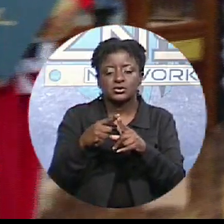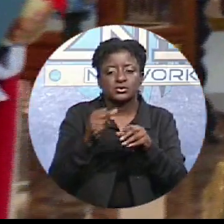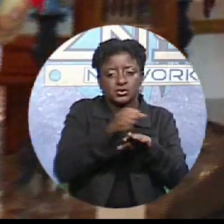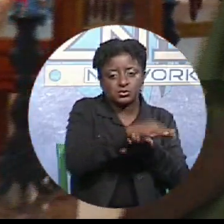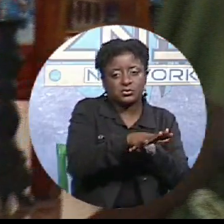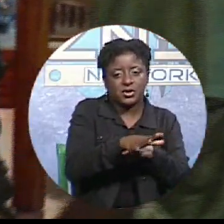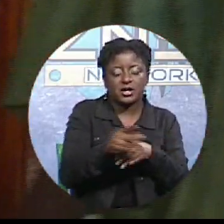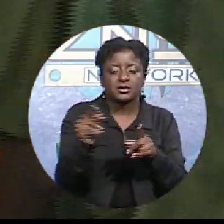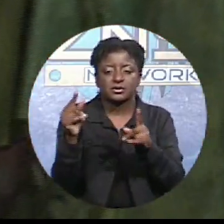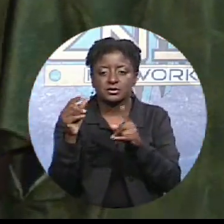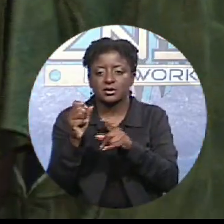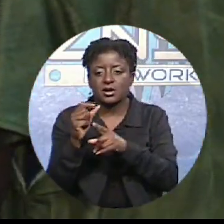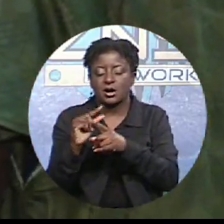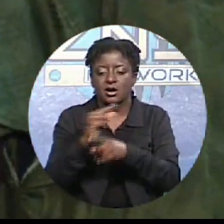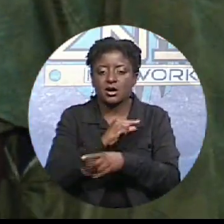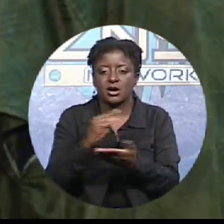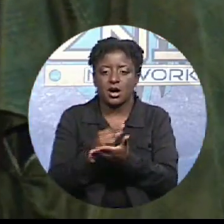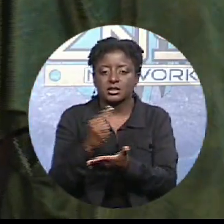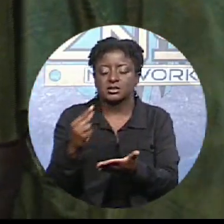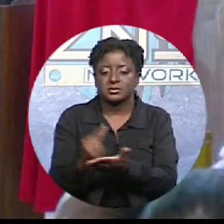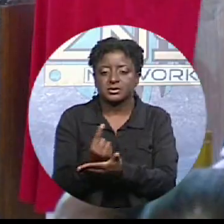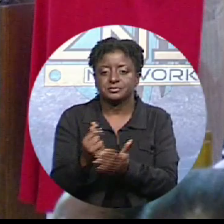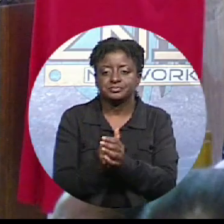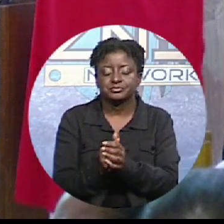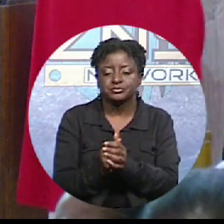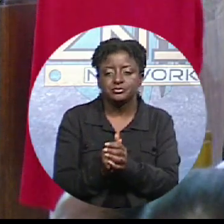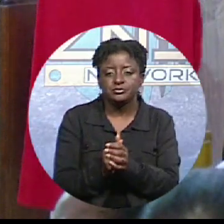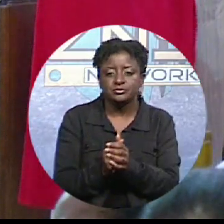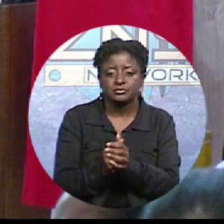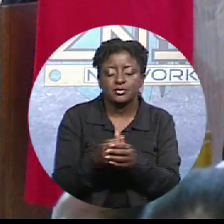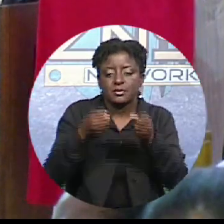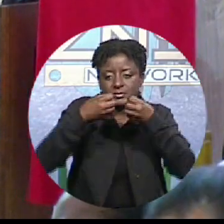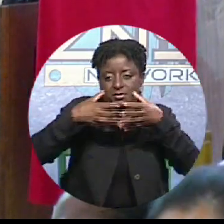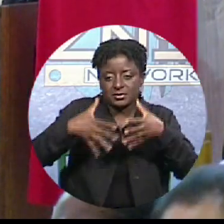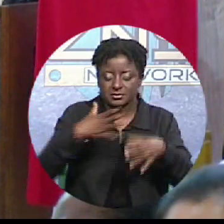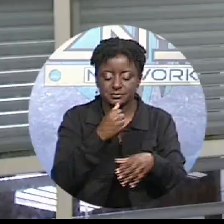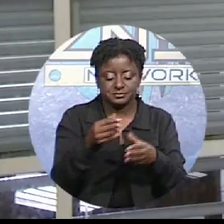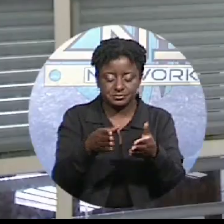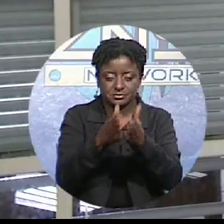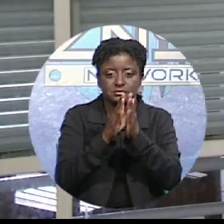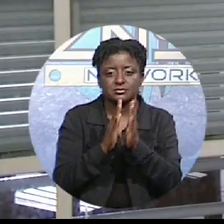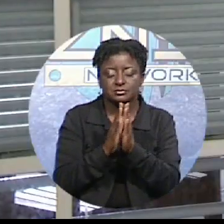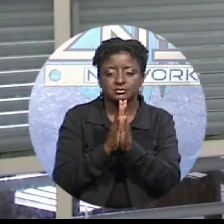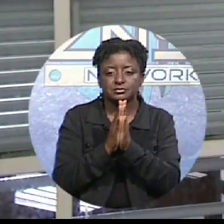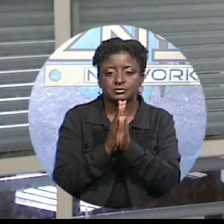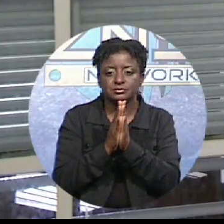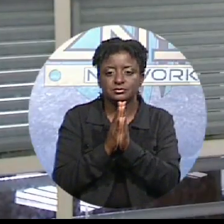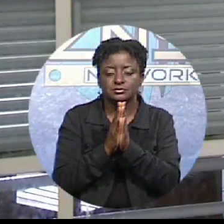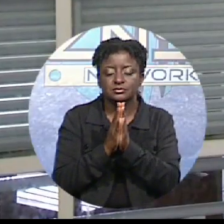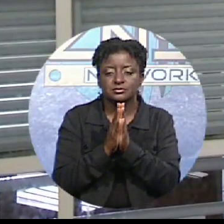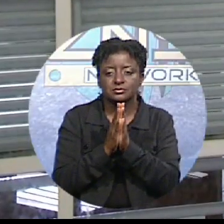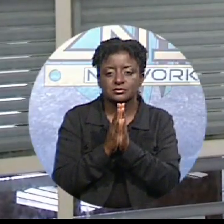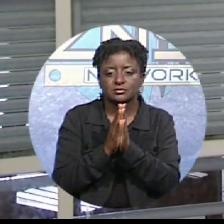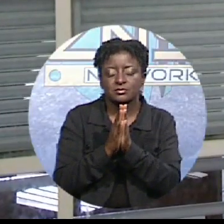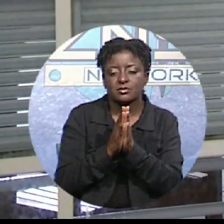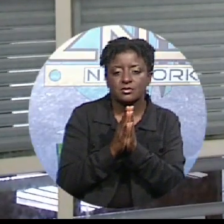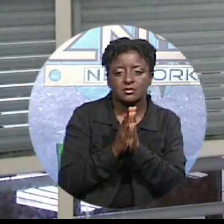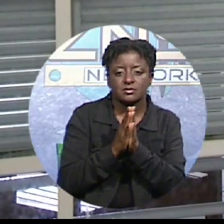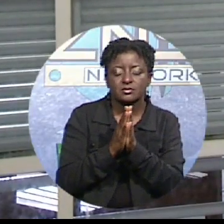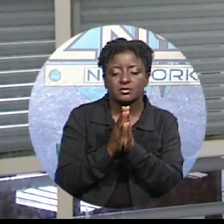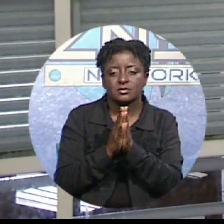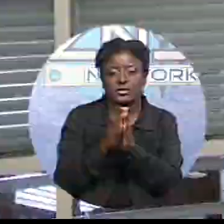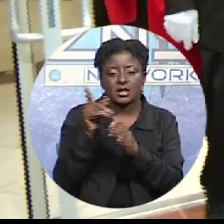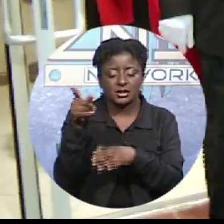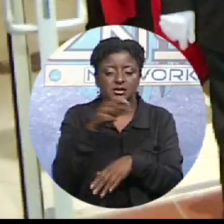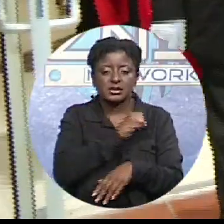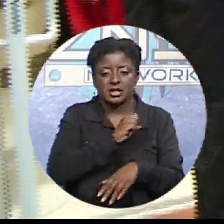The special mass saw blessings and prayers after Archbishop Girasoli's brief interview he posed for pictures. His Excellency Archbishop Girasoli